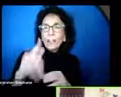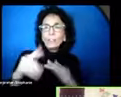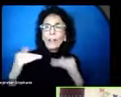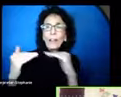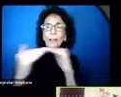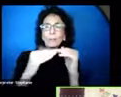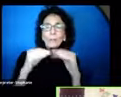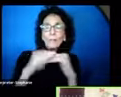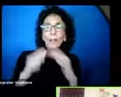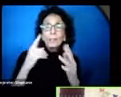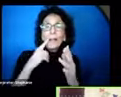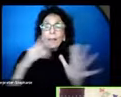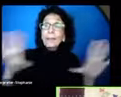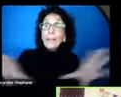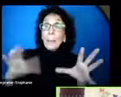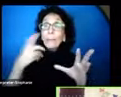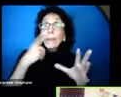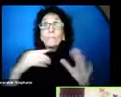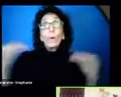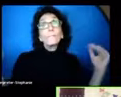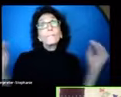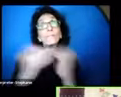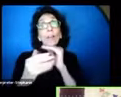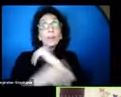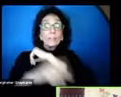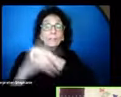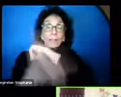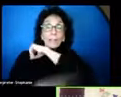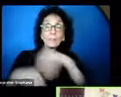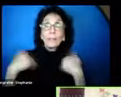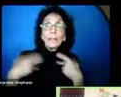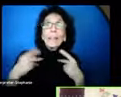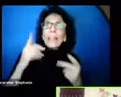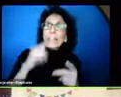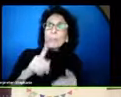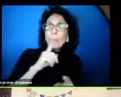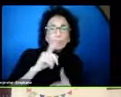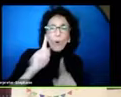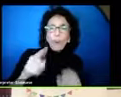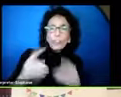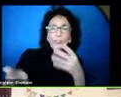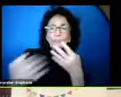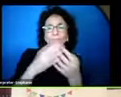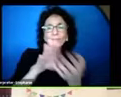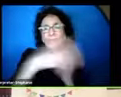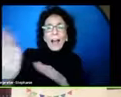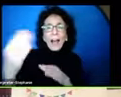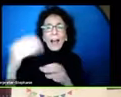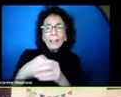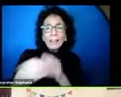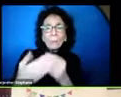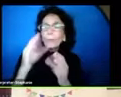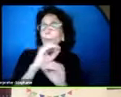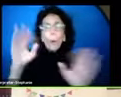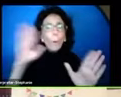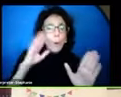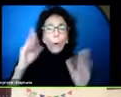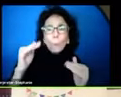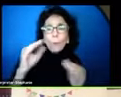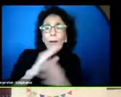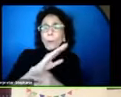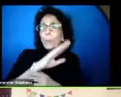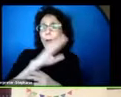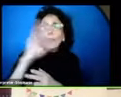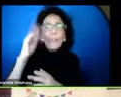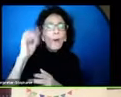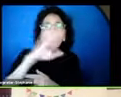of Youth. In spite of being condemned to death by incarceration and without hope or expectation of ever being